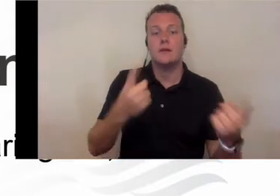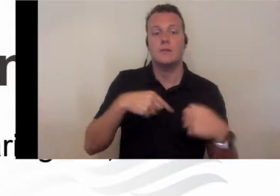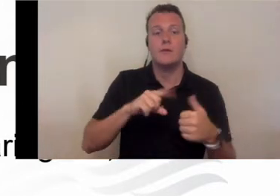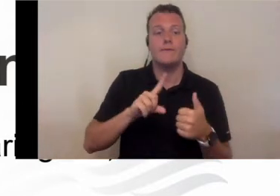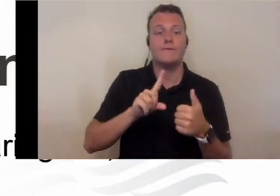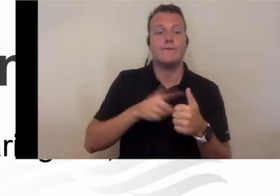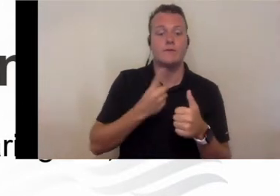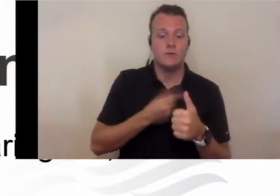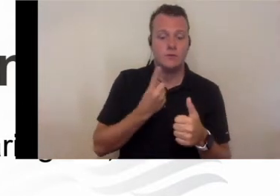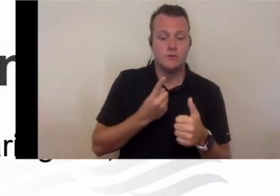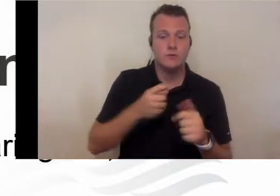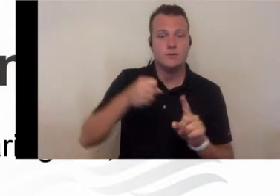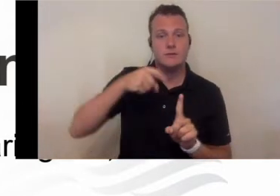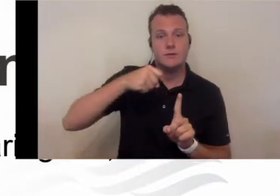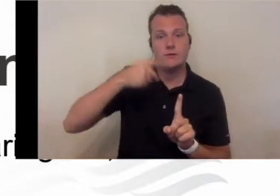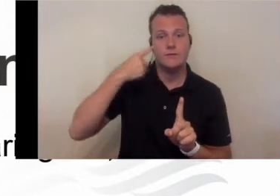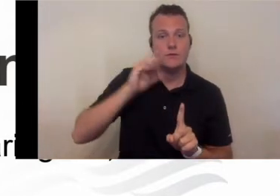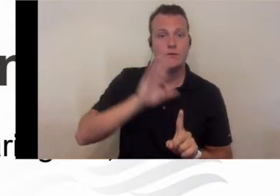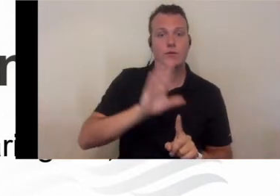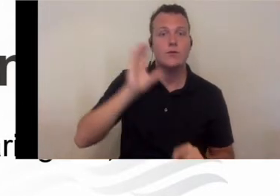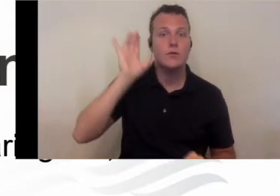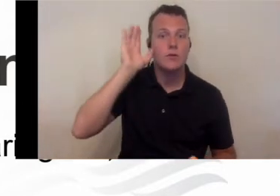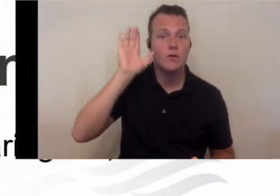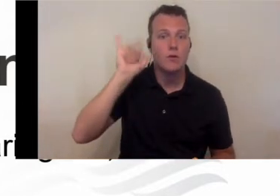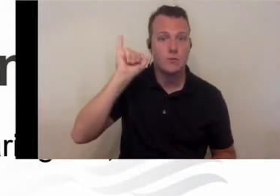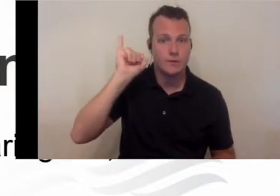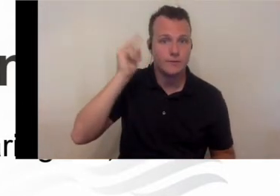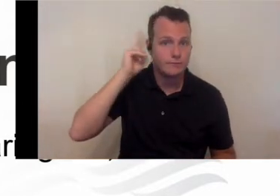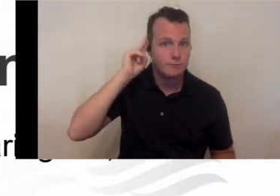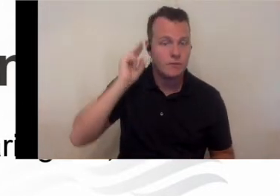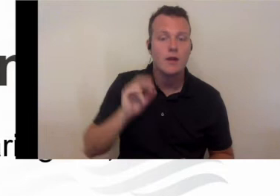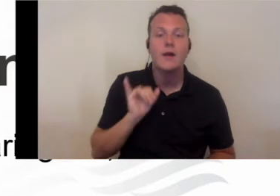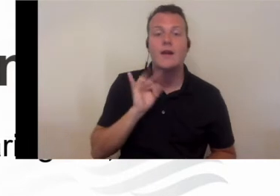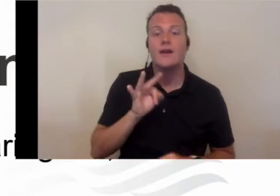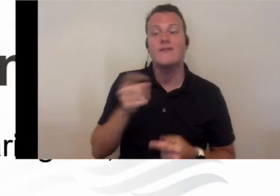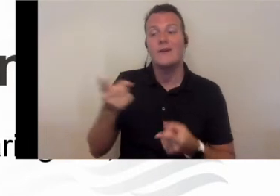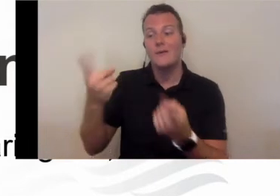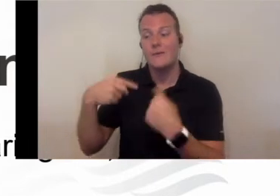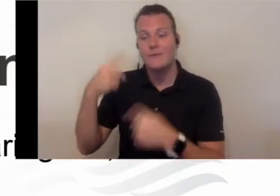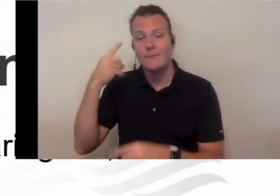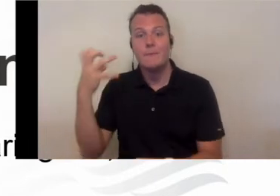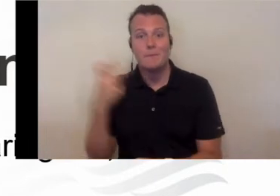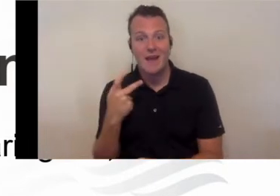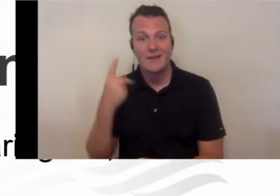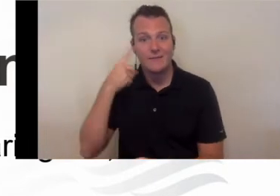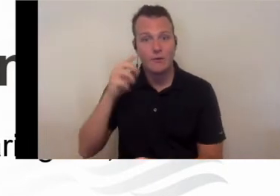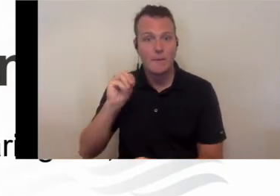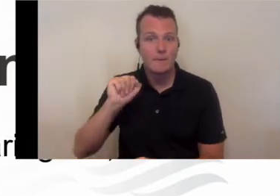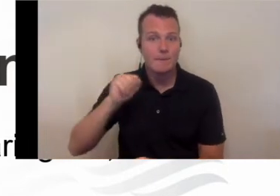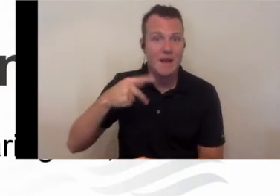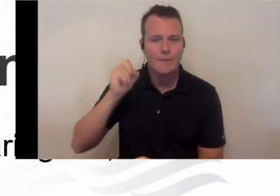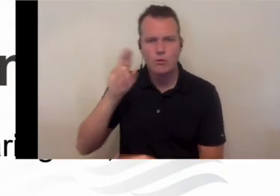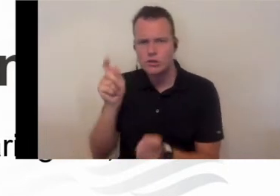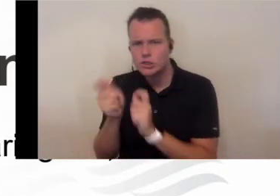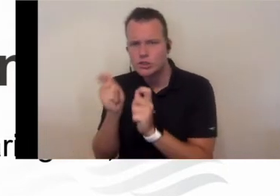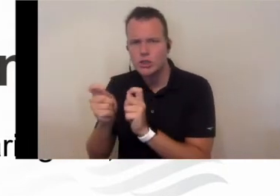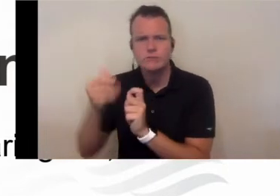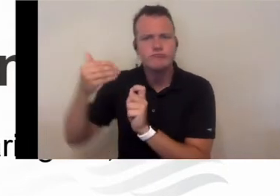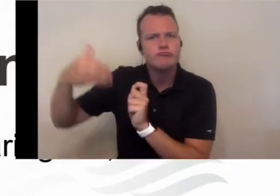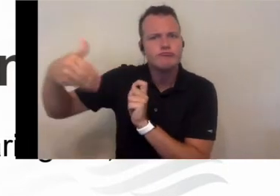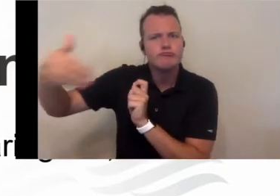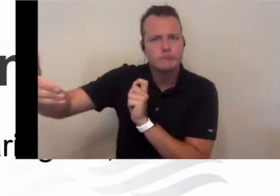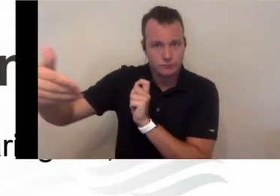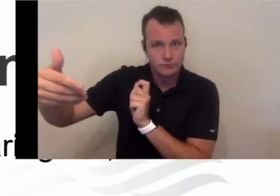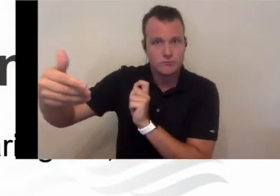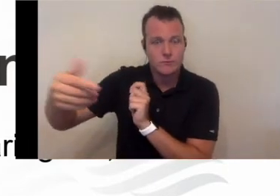cochlear implant. If they're returning for mapping or to have things adjusted as they get used to being exposed to